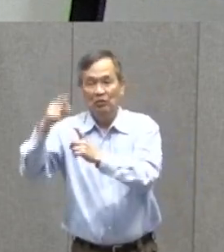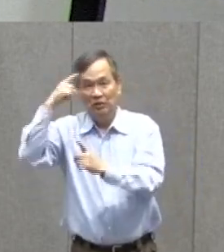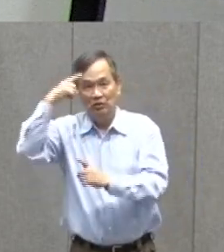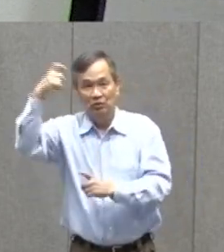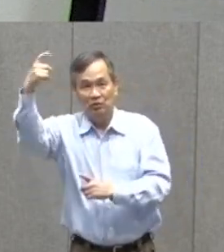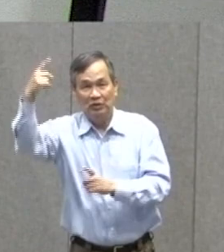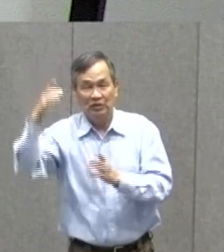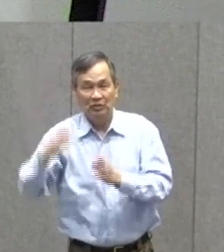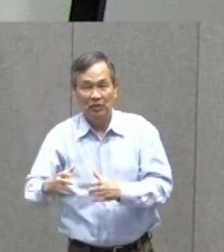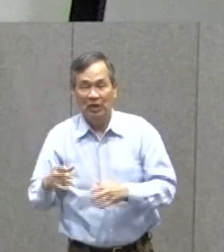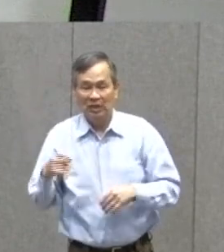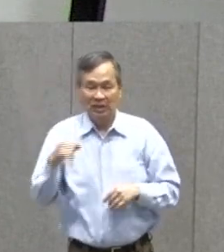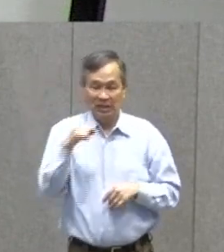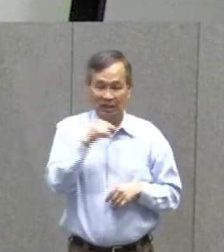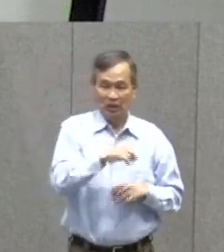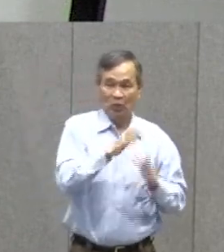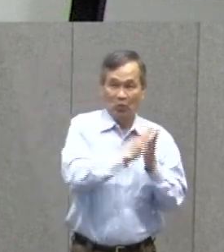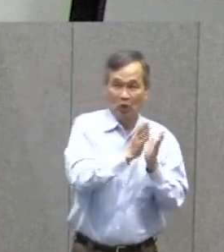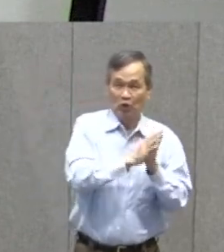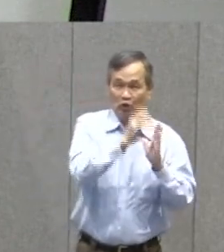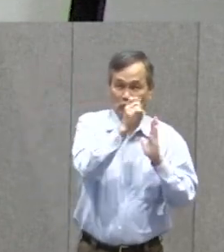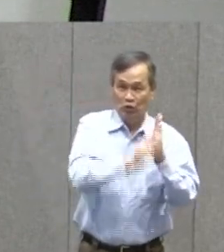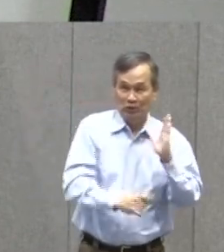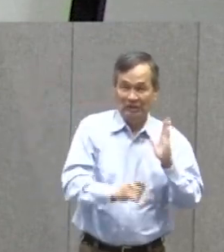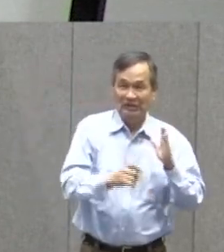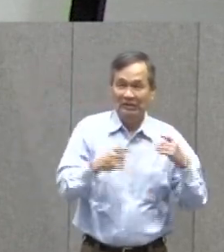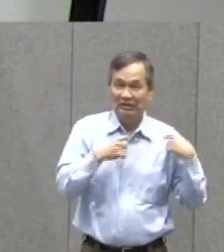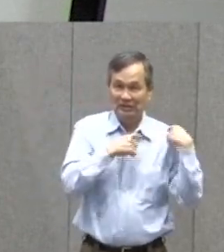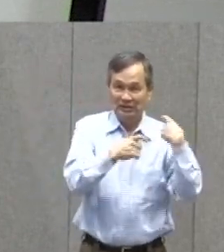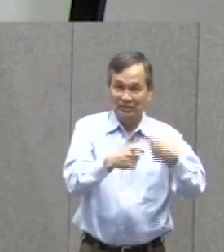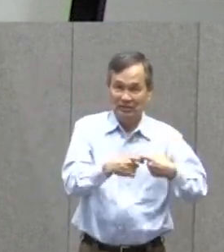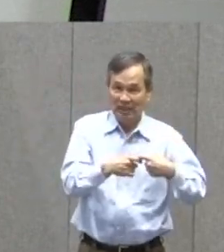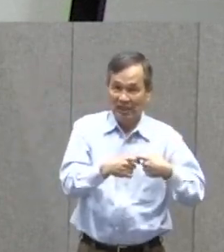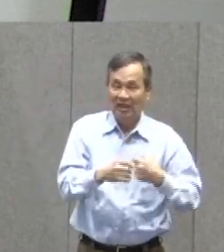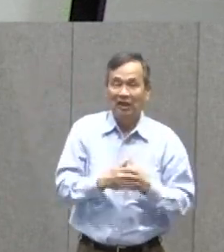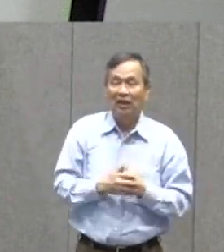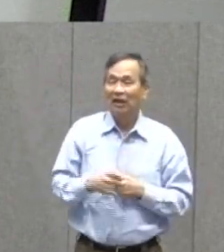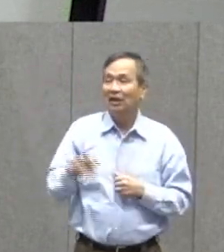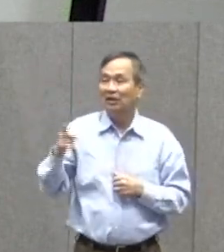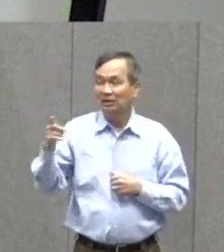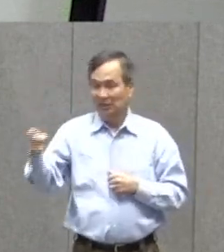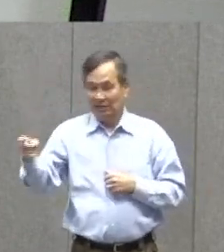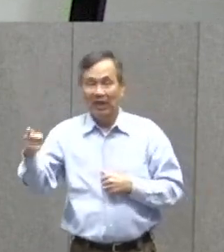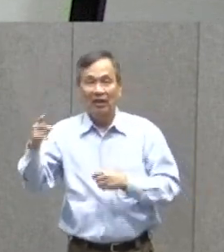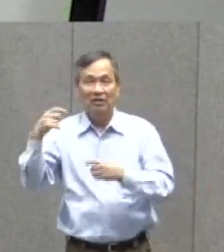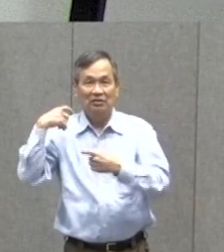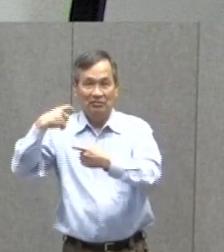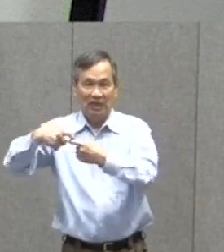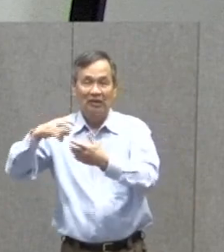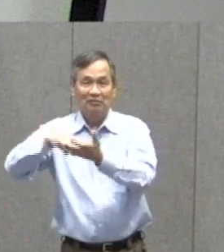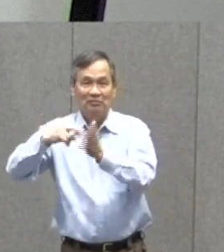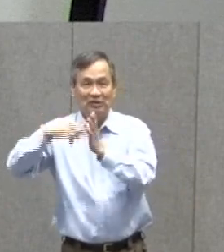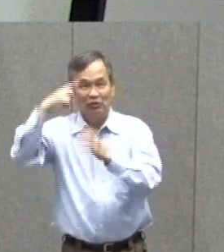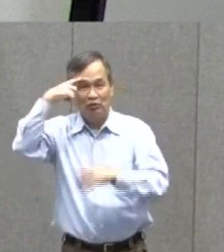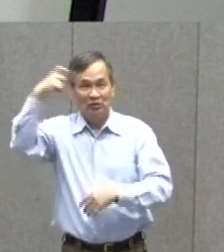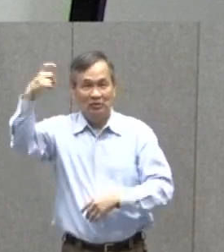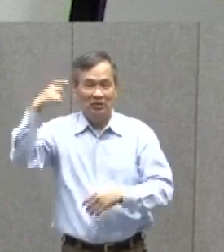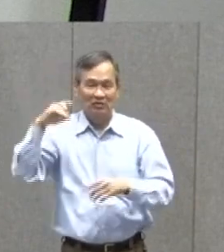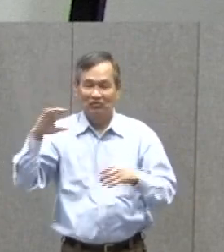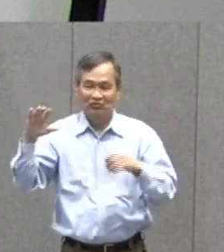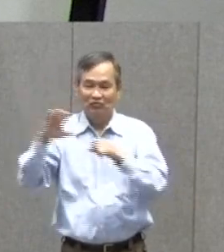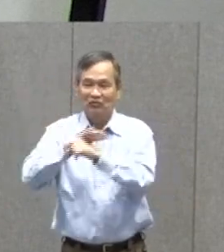she has this book in Spanish. Soñadores is called Soñadores, and it's all written in Spanish.